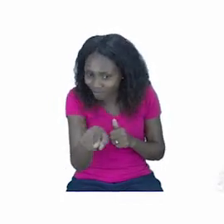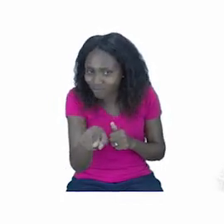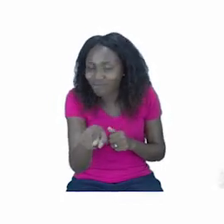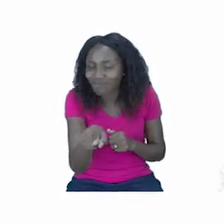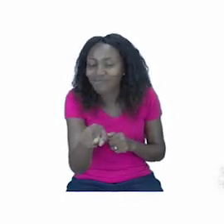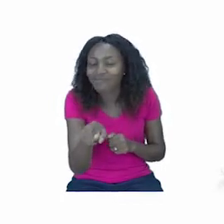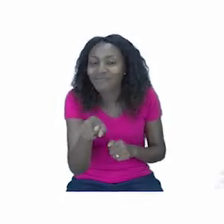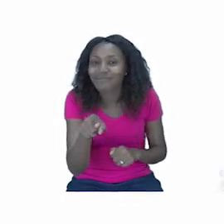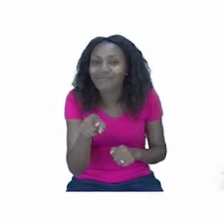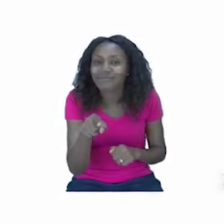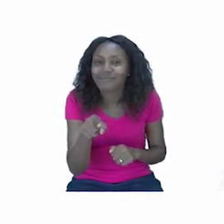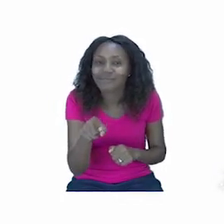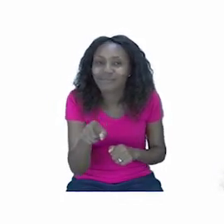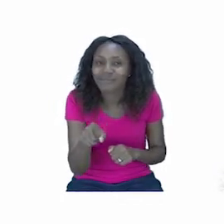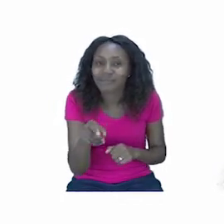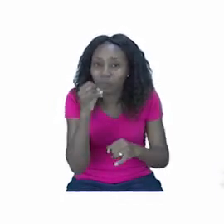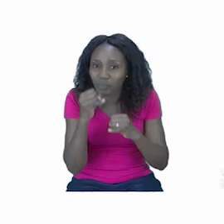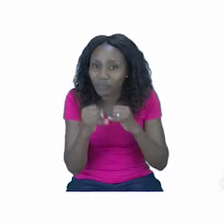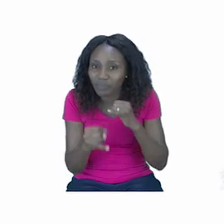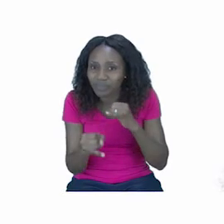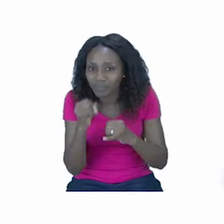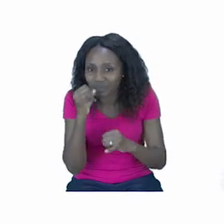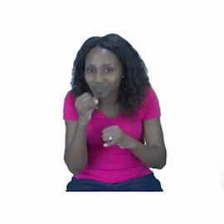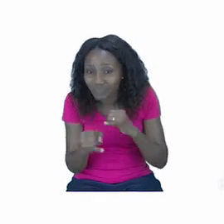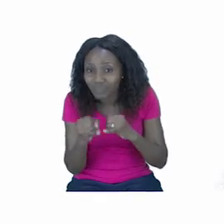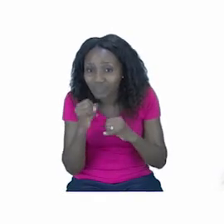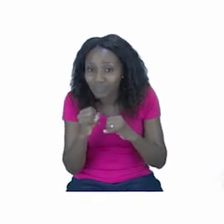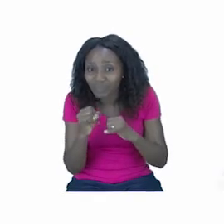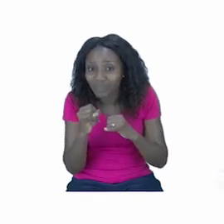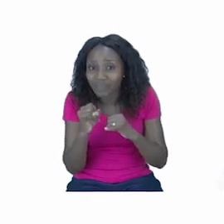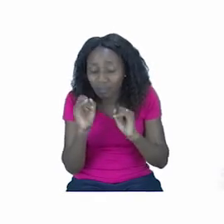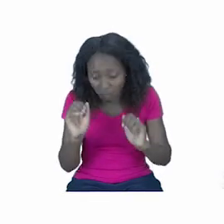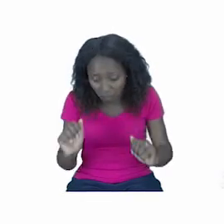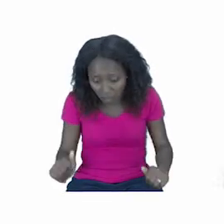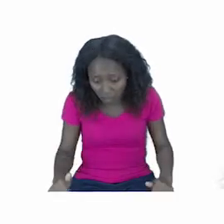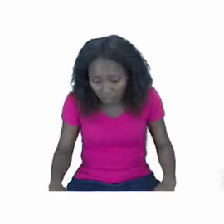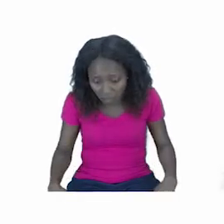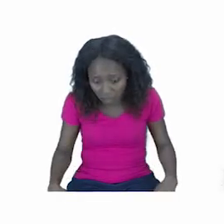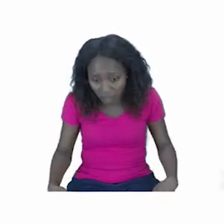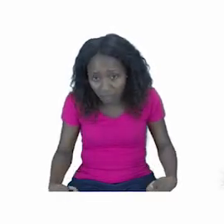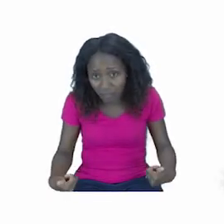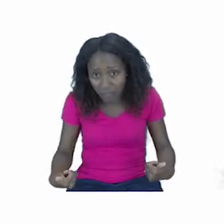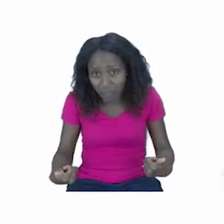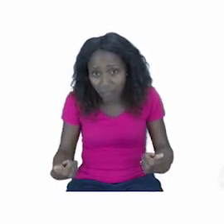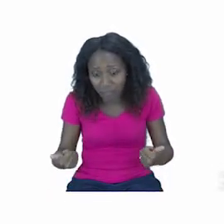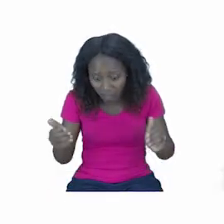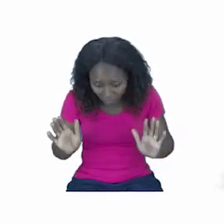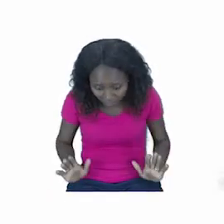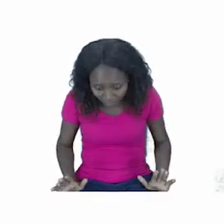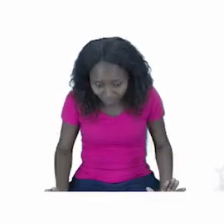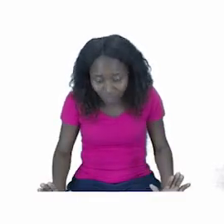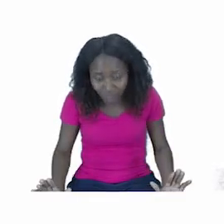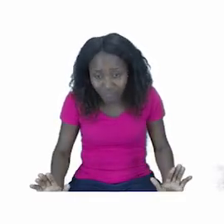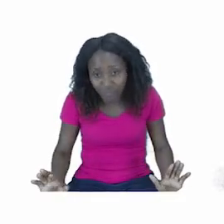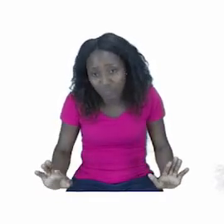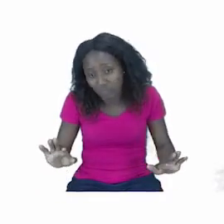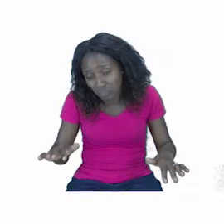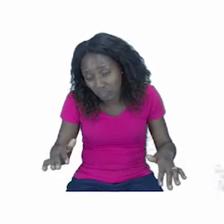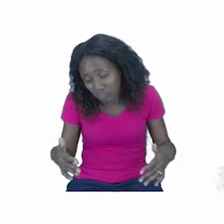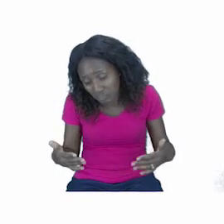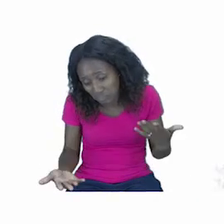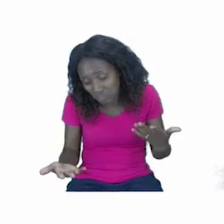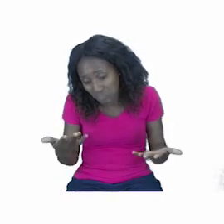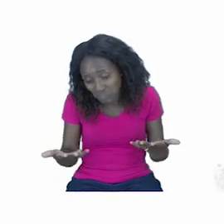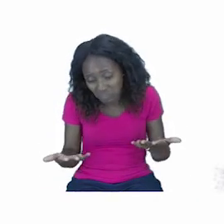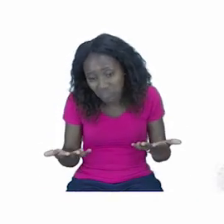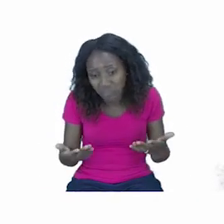Wonderful. And lastly, if it is a boy and a girl or another boy and they're